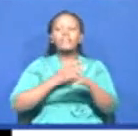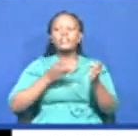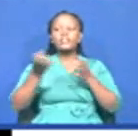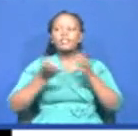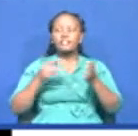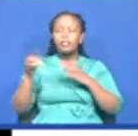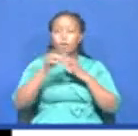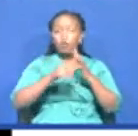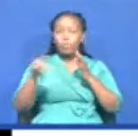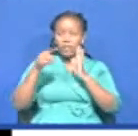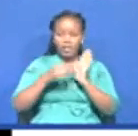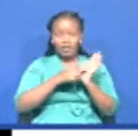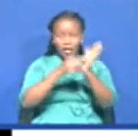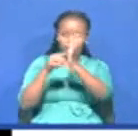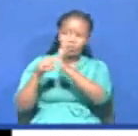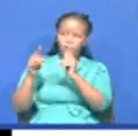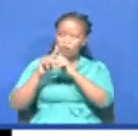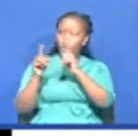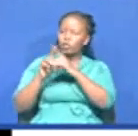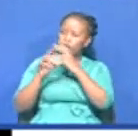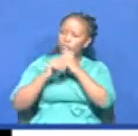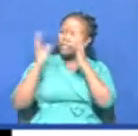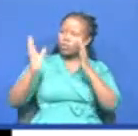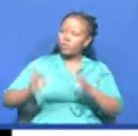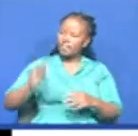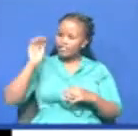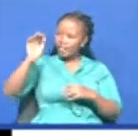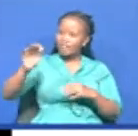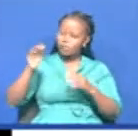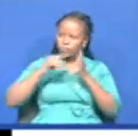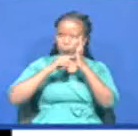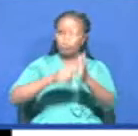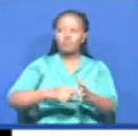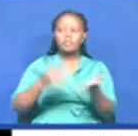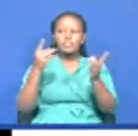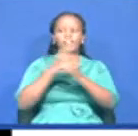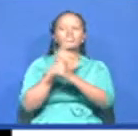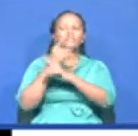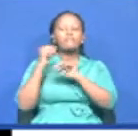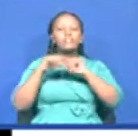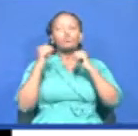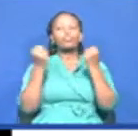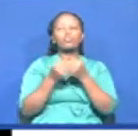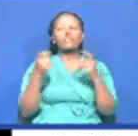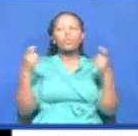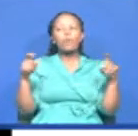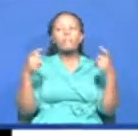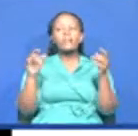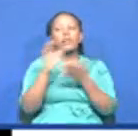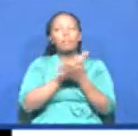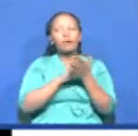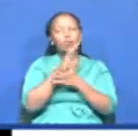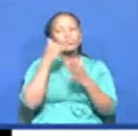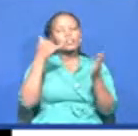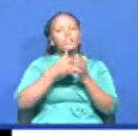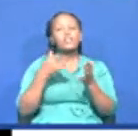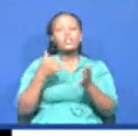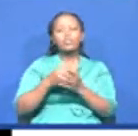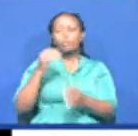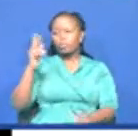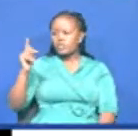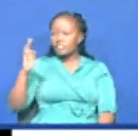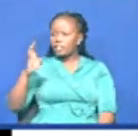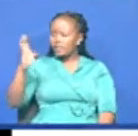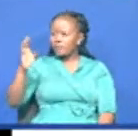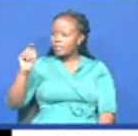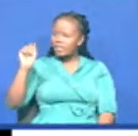asked the stakeholders also to just log in onto our various social media platforms, including KBC Live TV, to just give